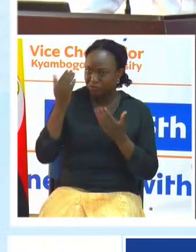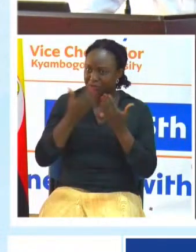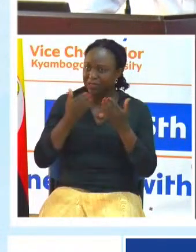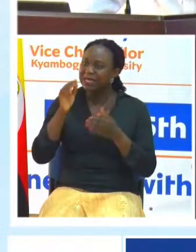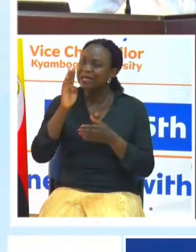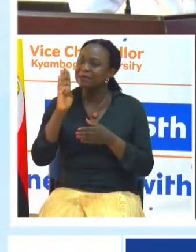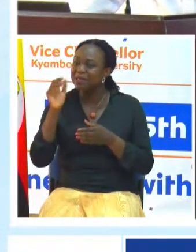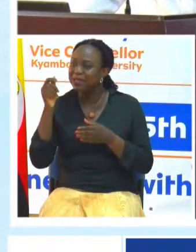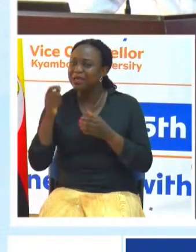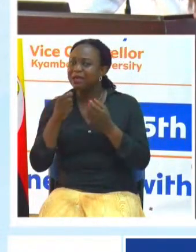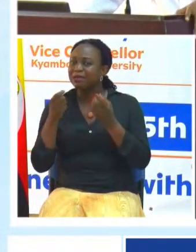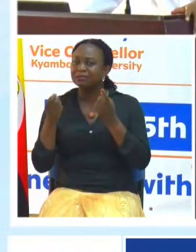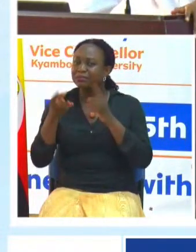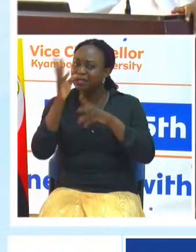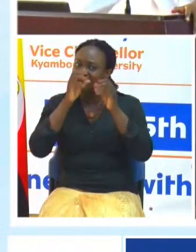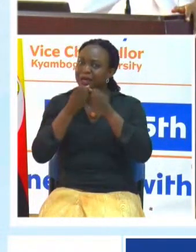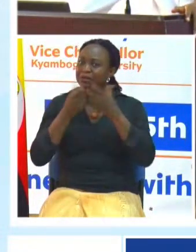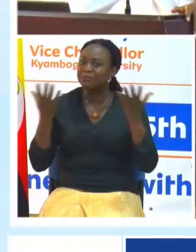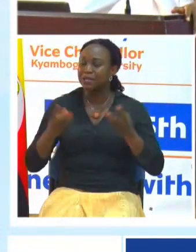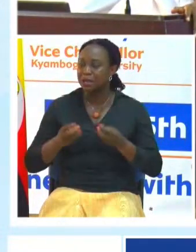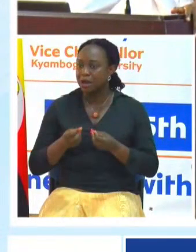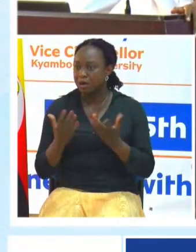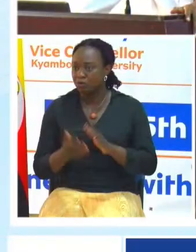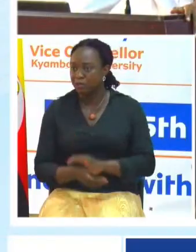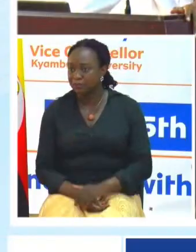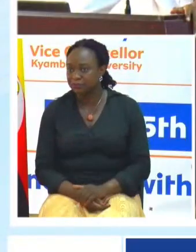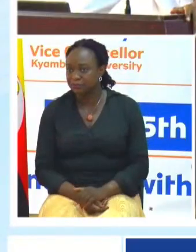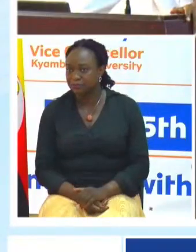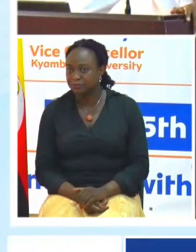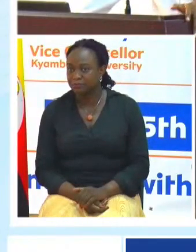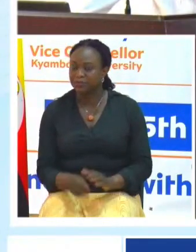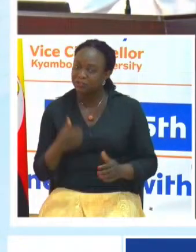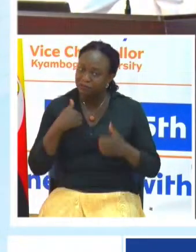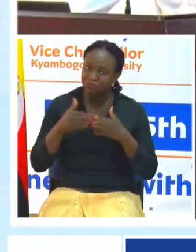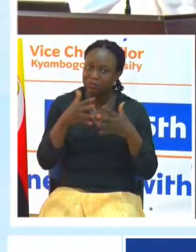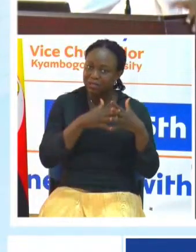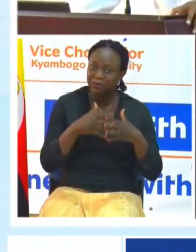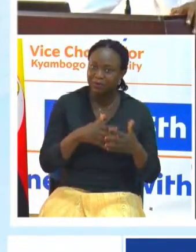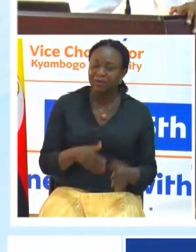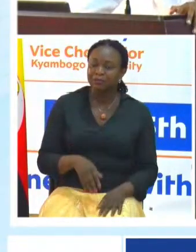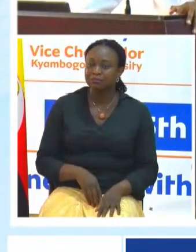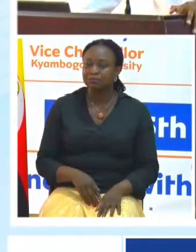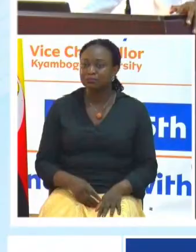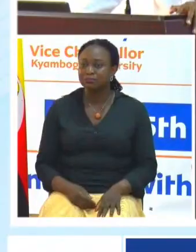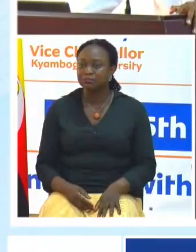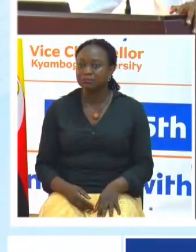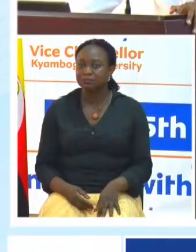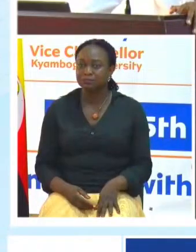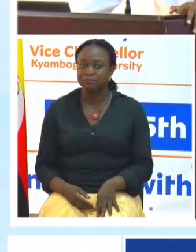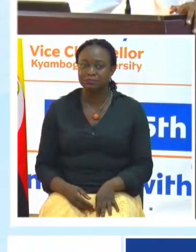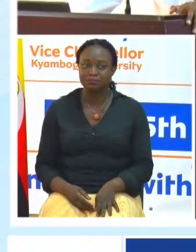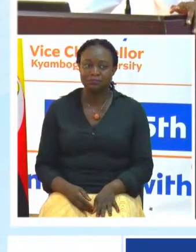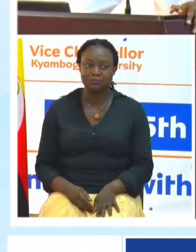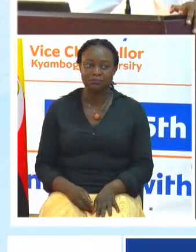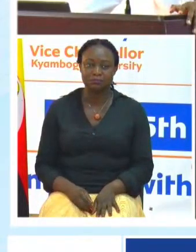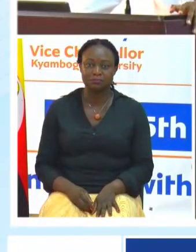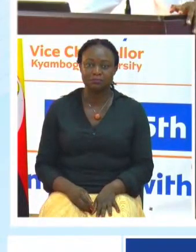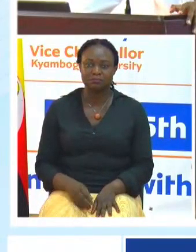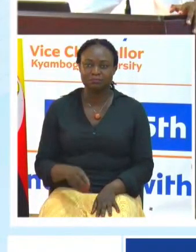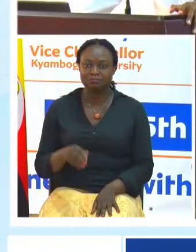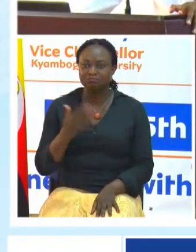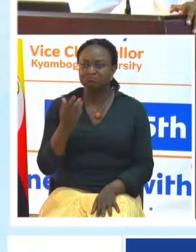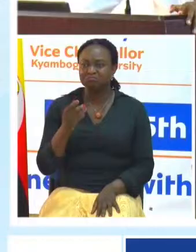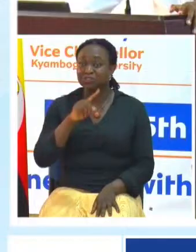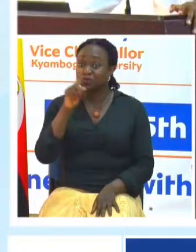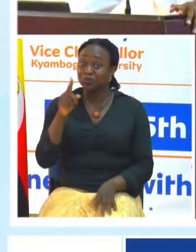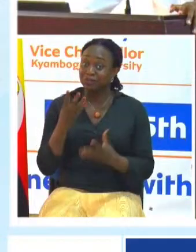degrees can you get when you're going to study a graduate degree in the United States? What are graduate studies? Seems like a